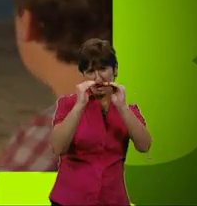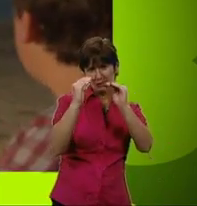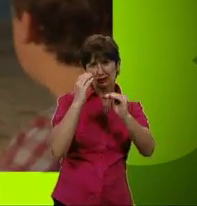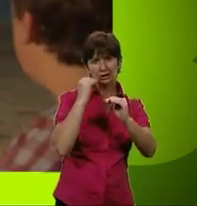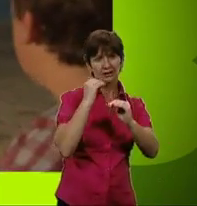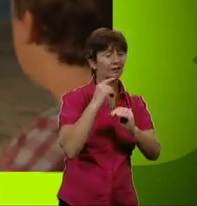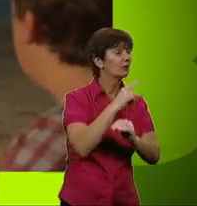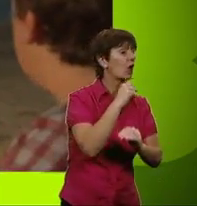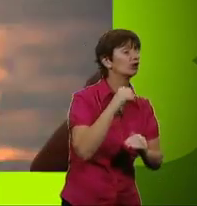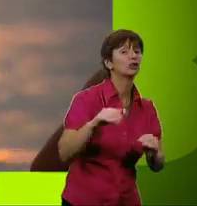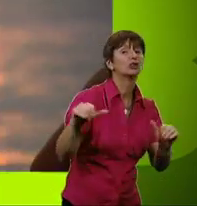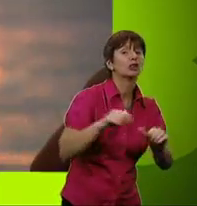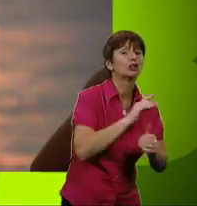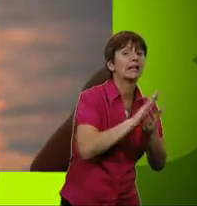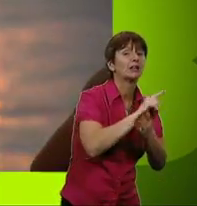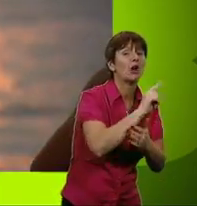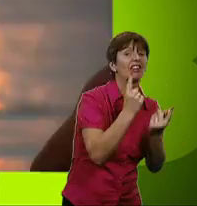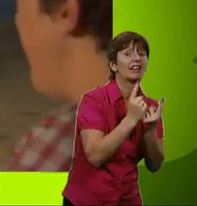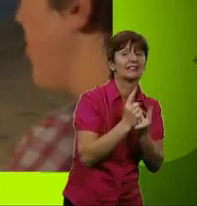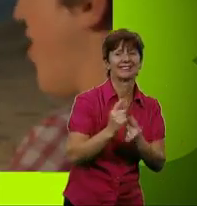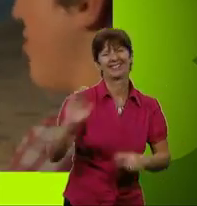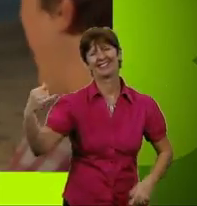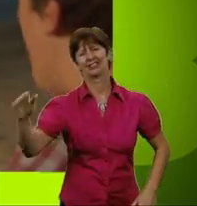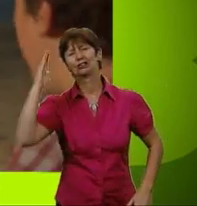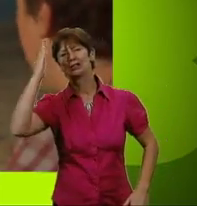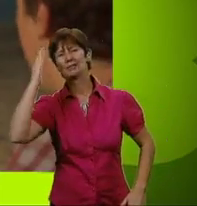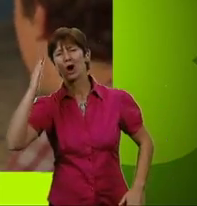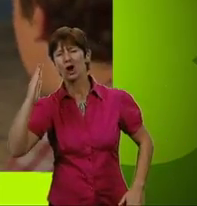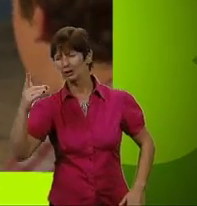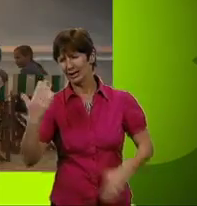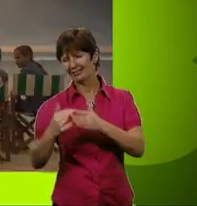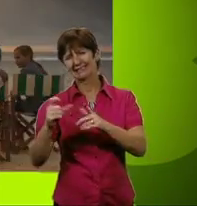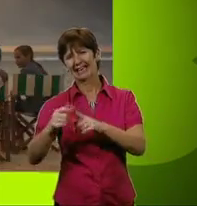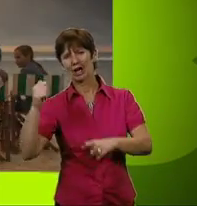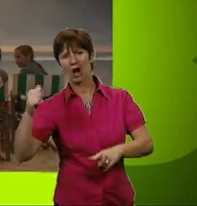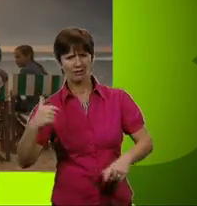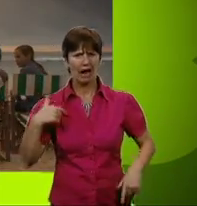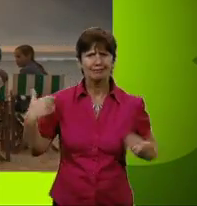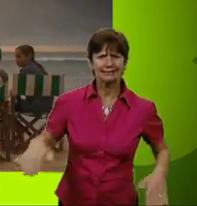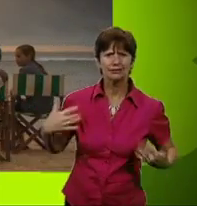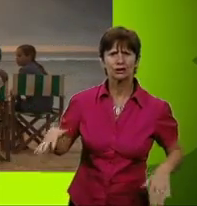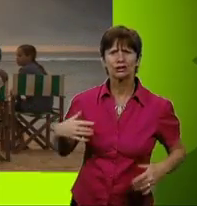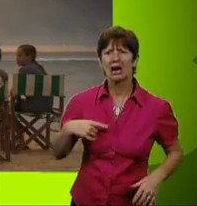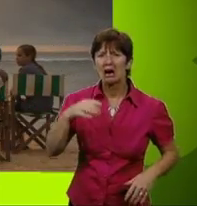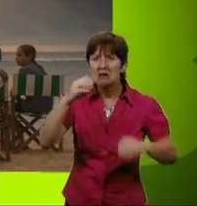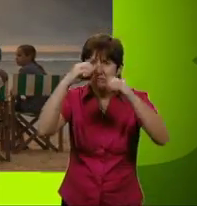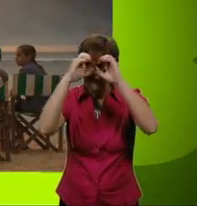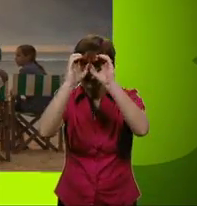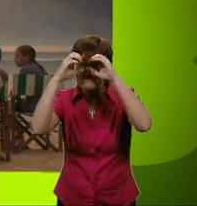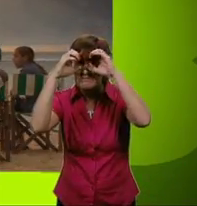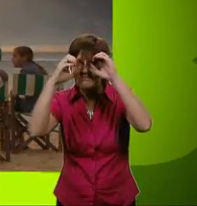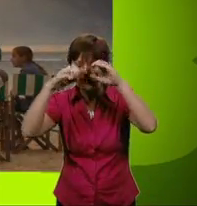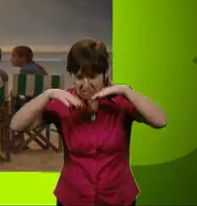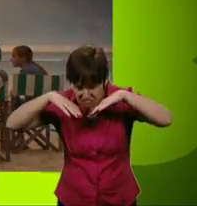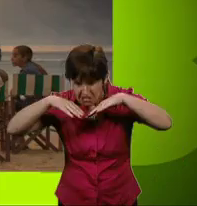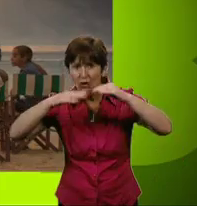Not too short to tidy your stuff. Dream on. You never took the whole day off. I totally did. Including the time you were spying on us from the roof.